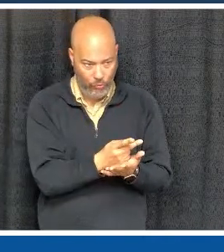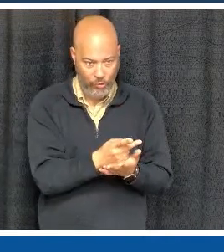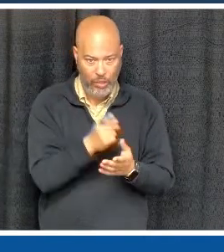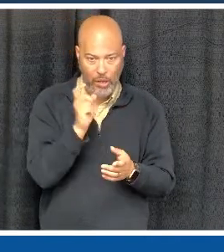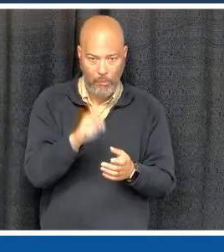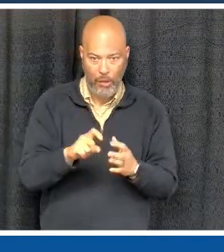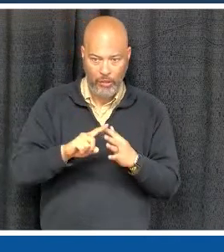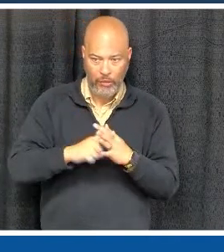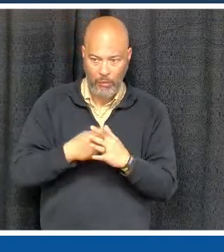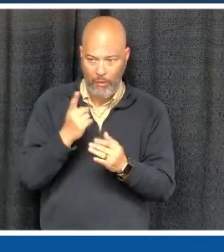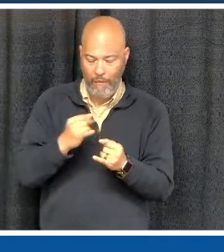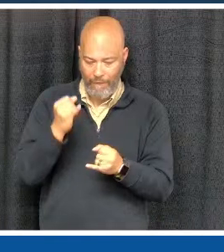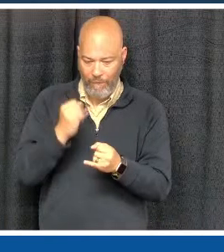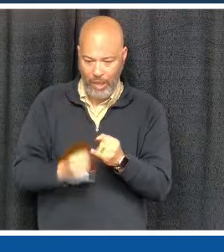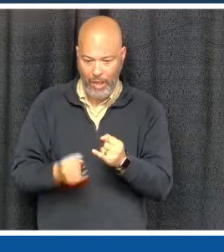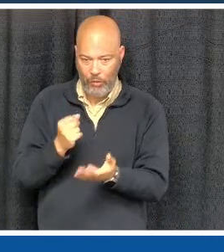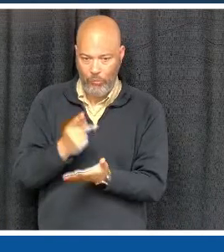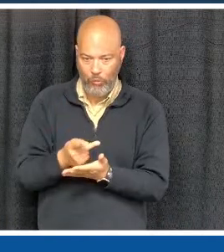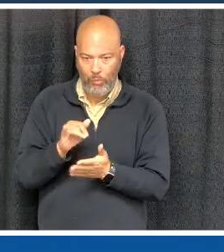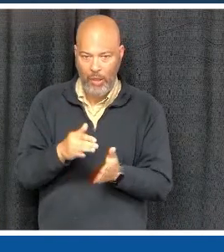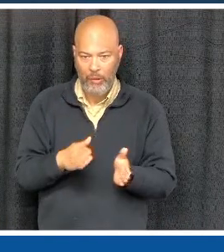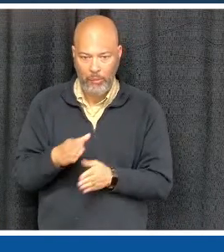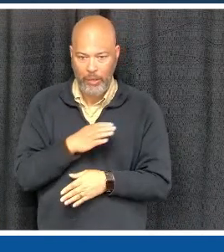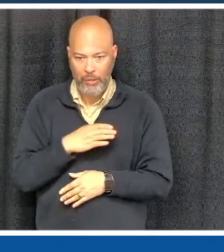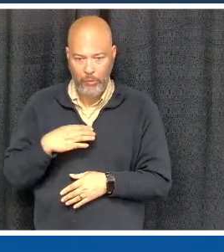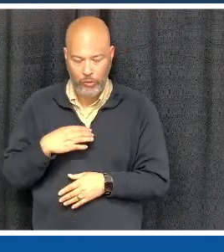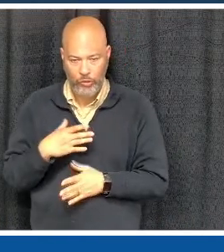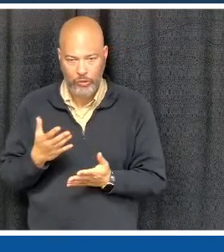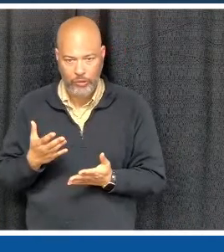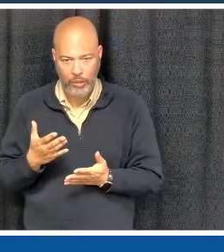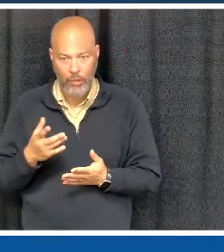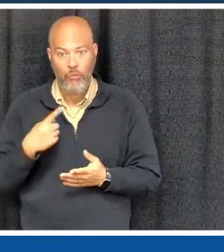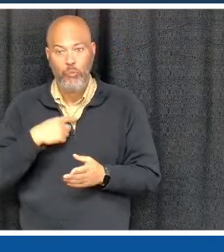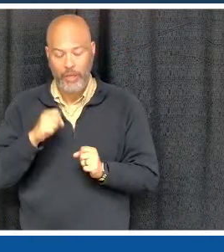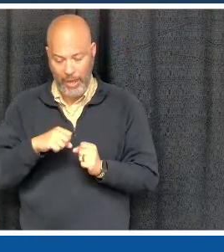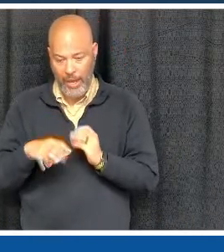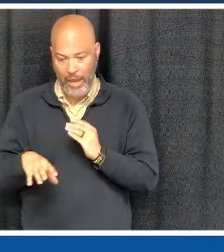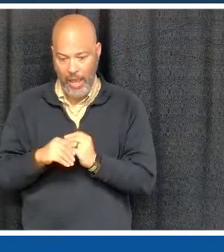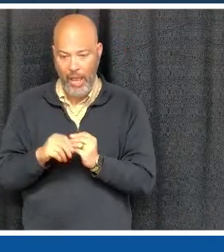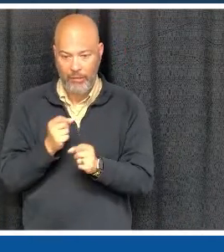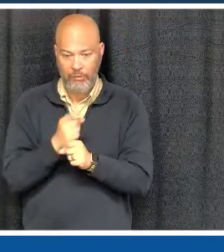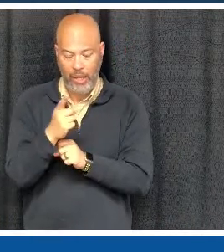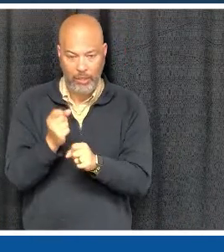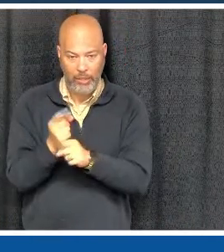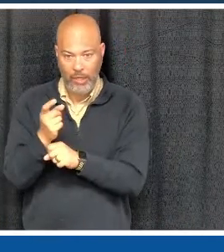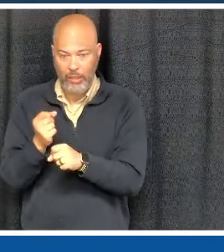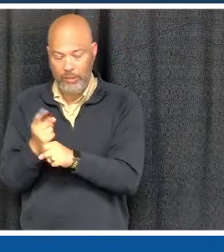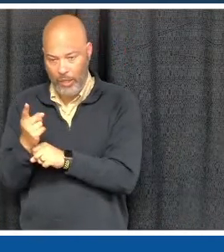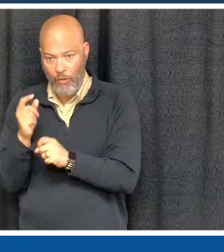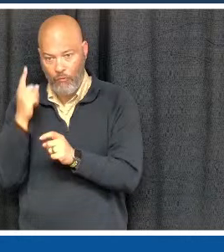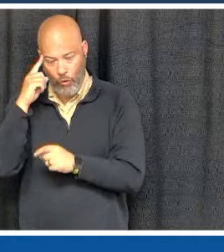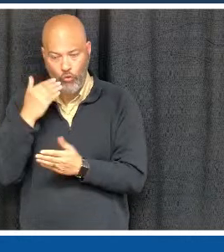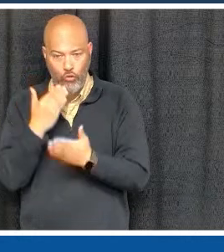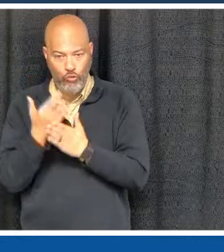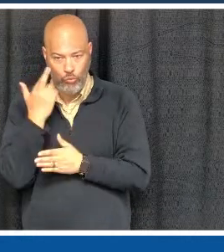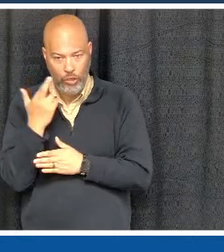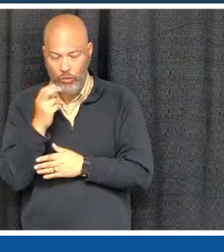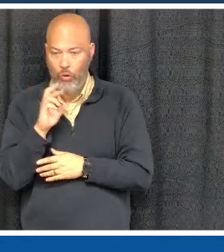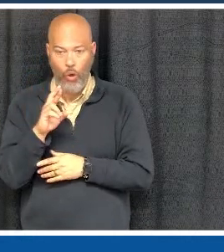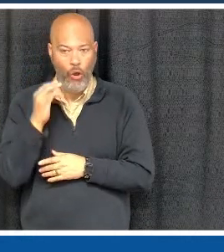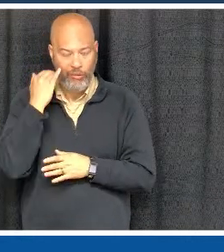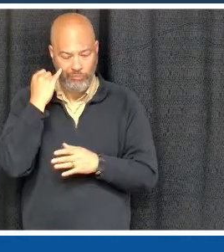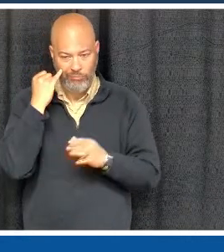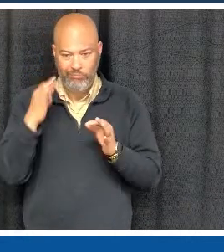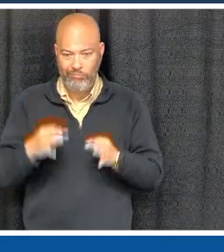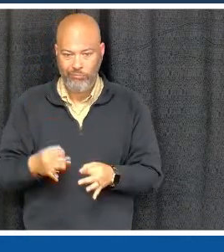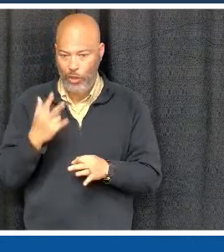for final approval by the Planning Commission. The Planning Commission can extend that year to year with cause, or if they decide at the